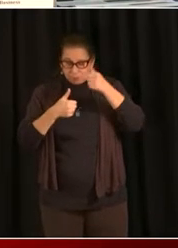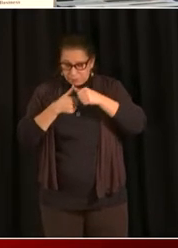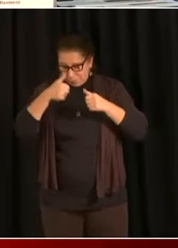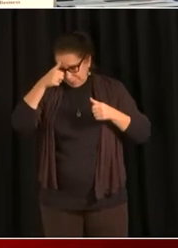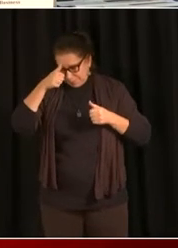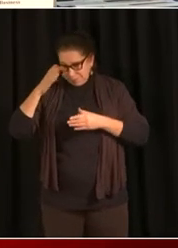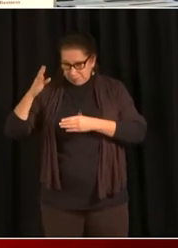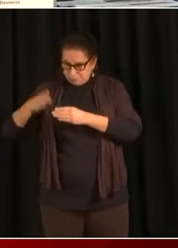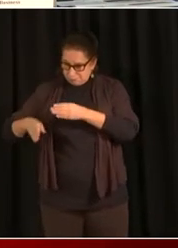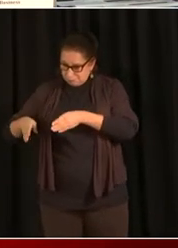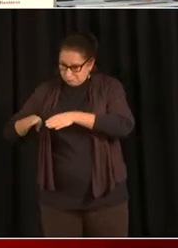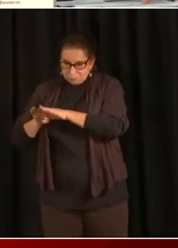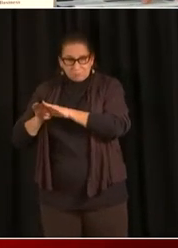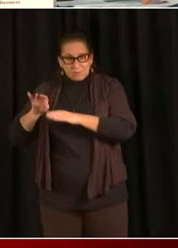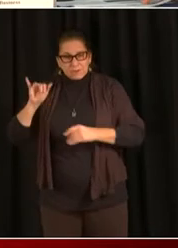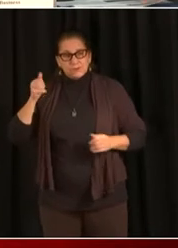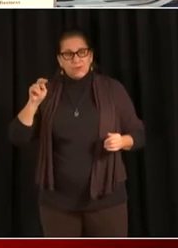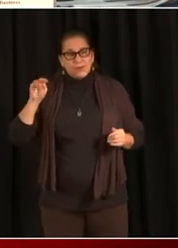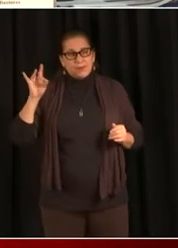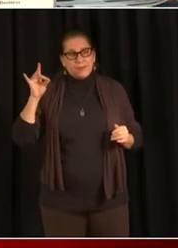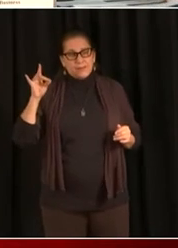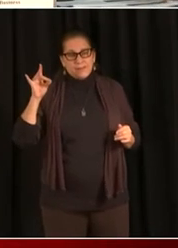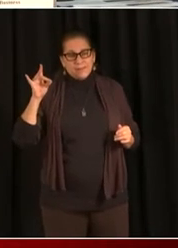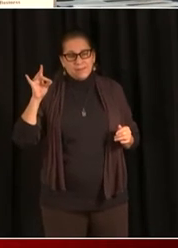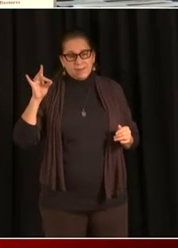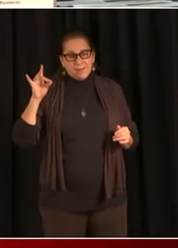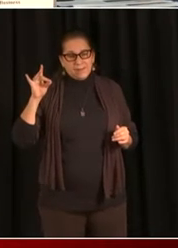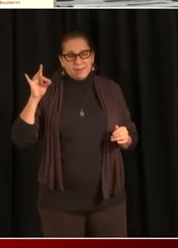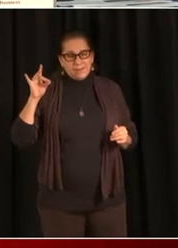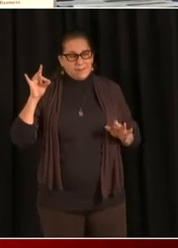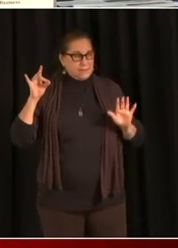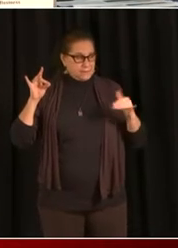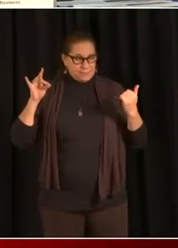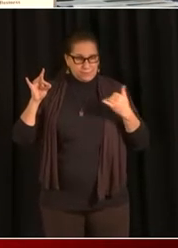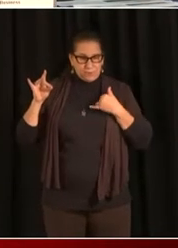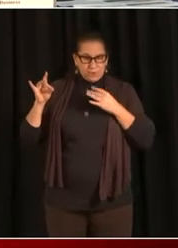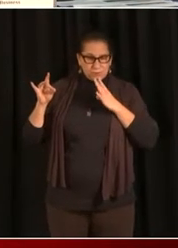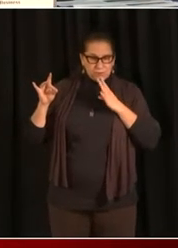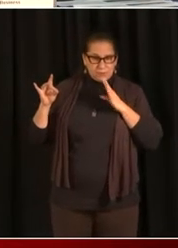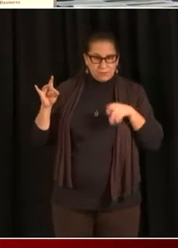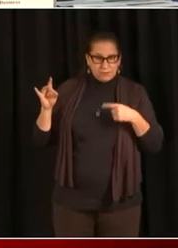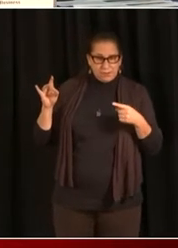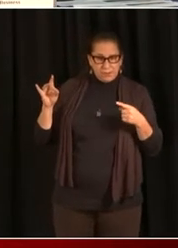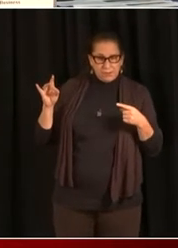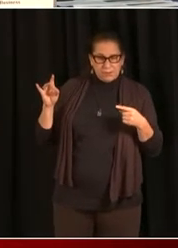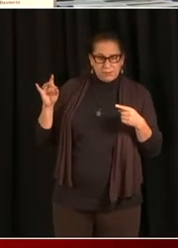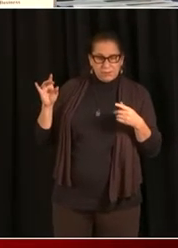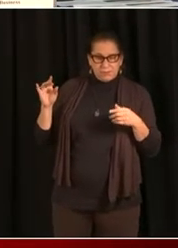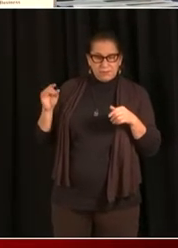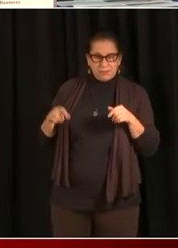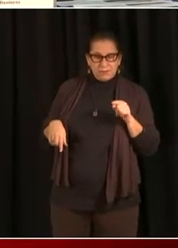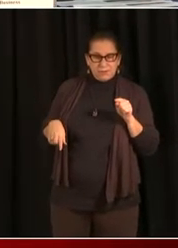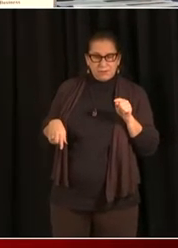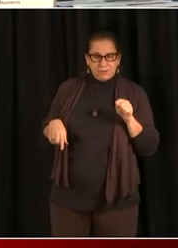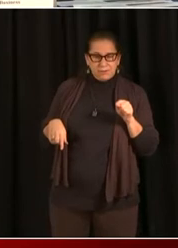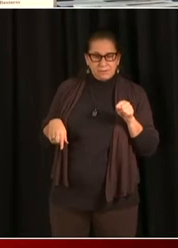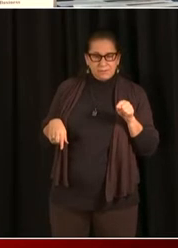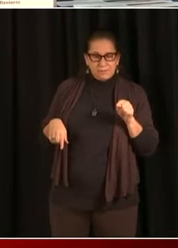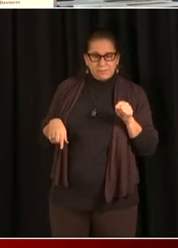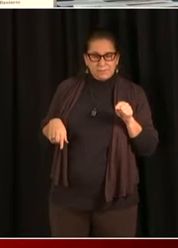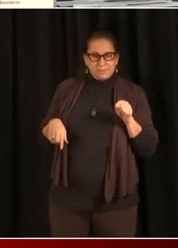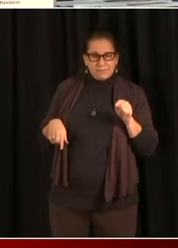and not the final deadline. And then last but not least, I want to talk about the fact that the way we're shopping this year is